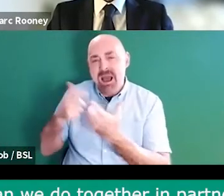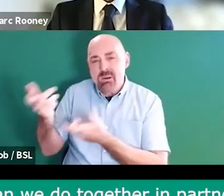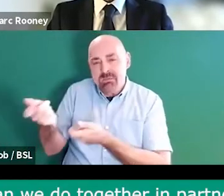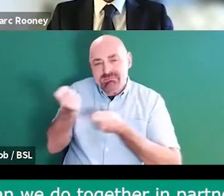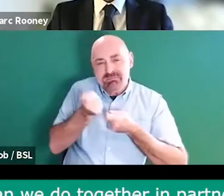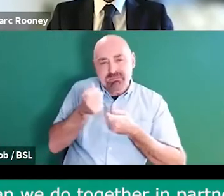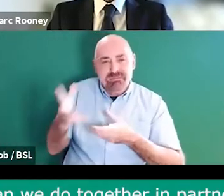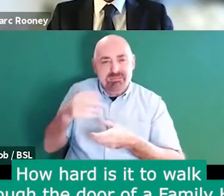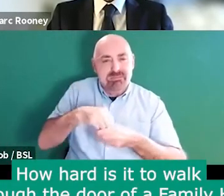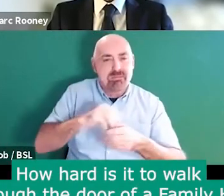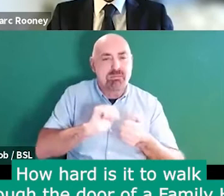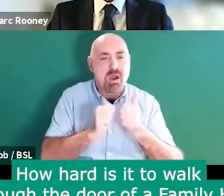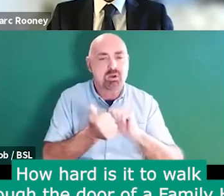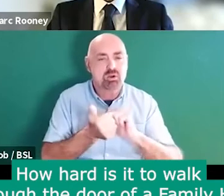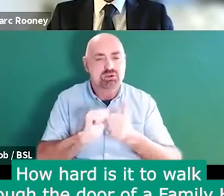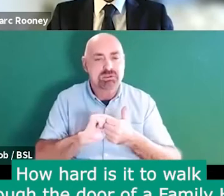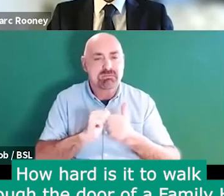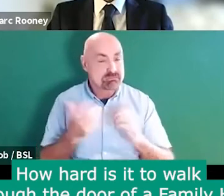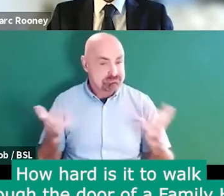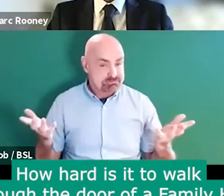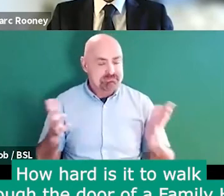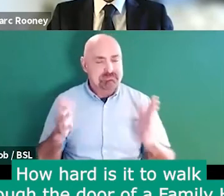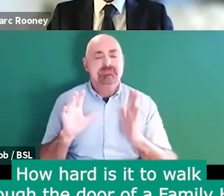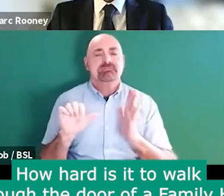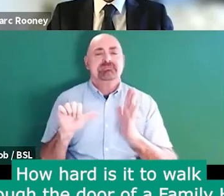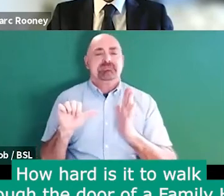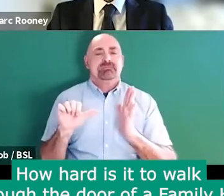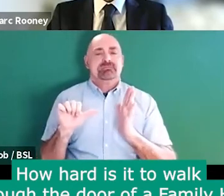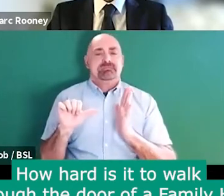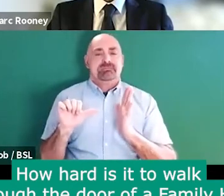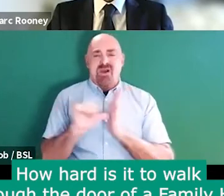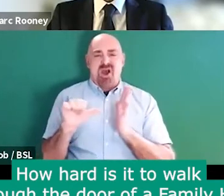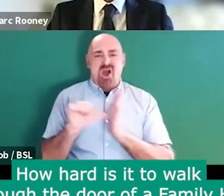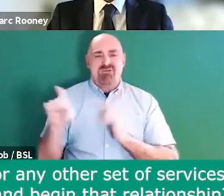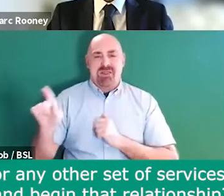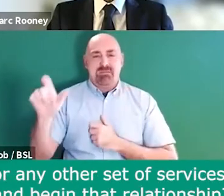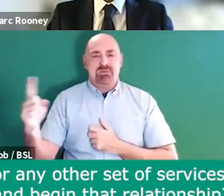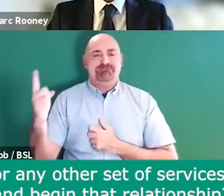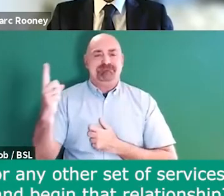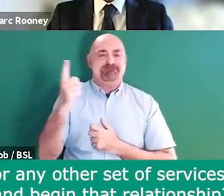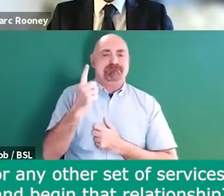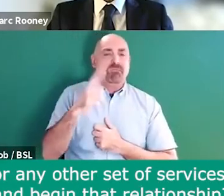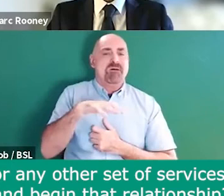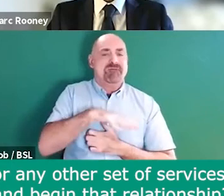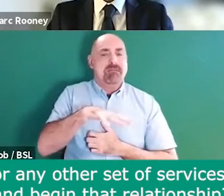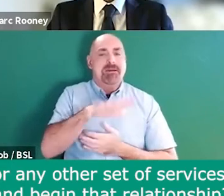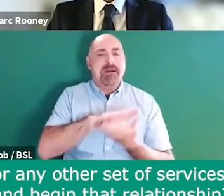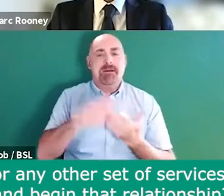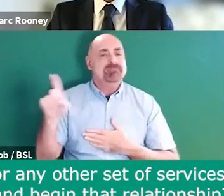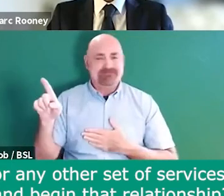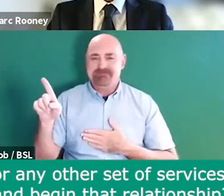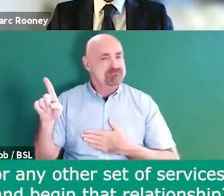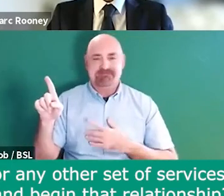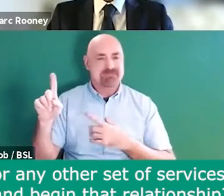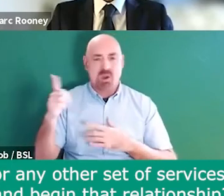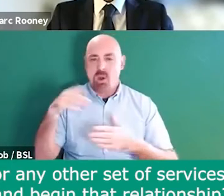partnership? How hard is it to walk through the door of a family hub or any other set of services